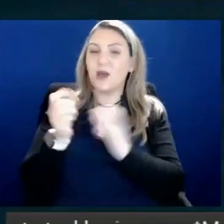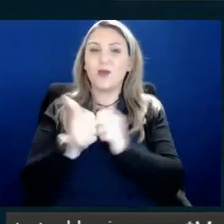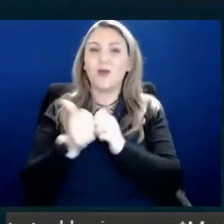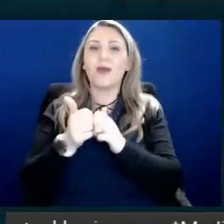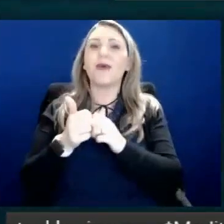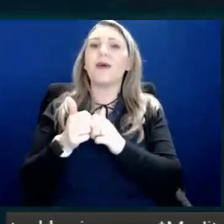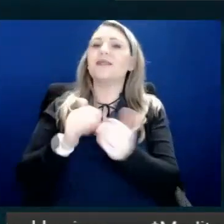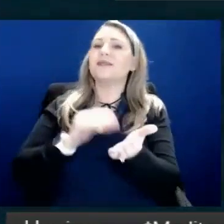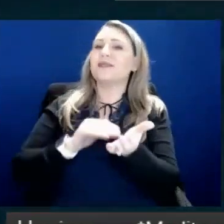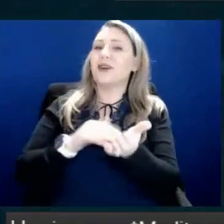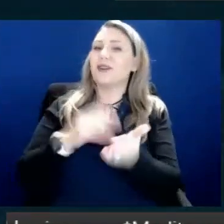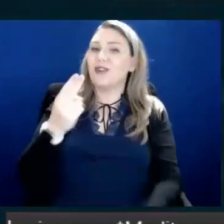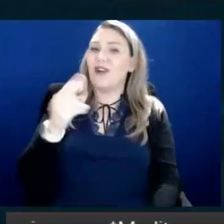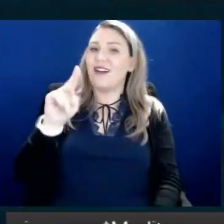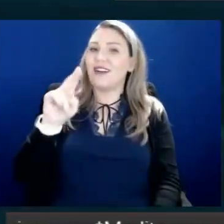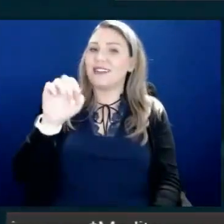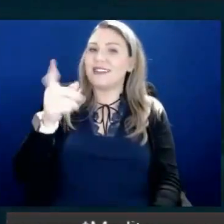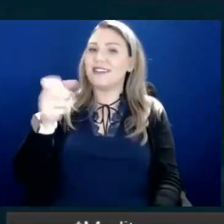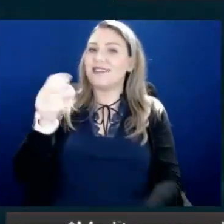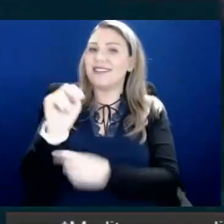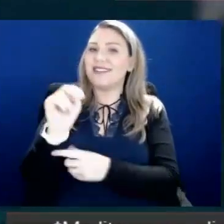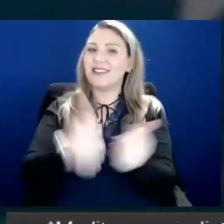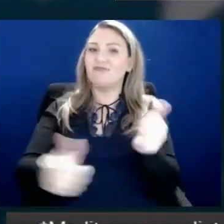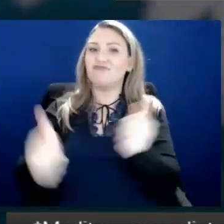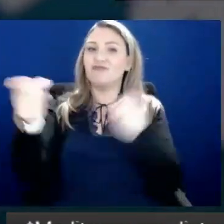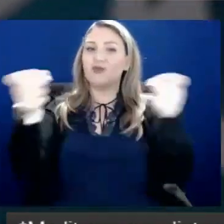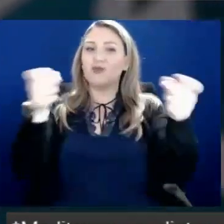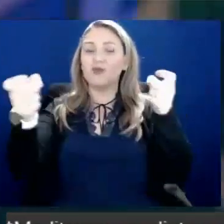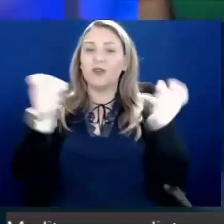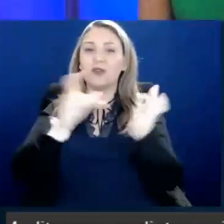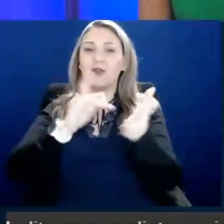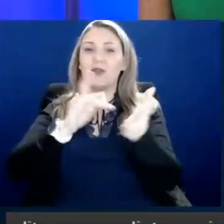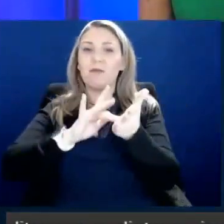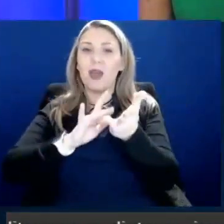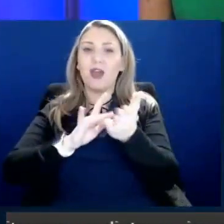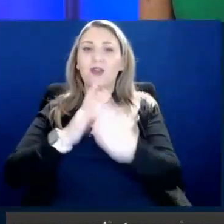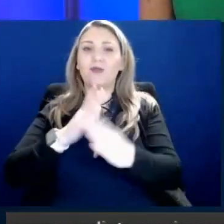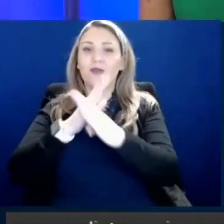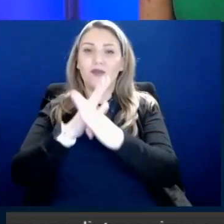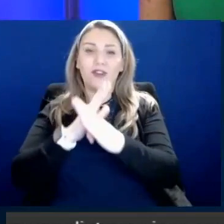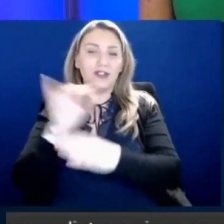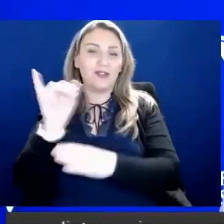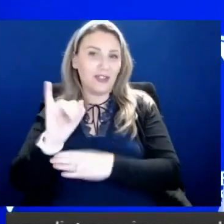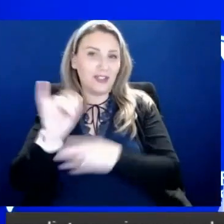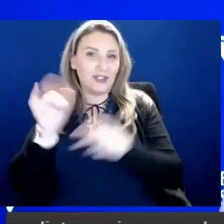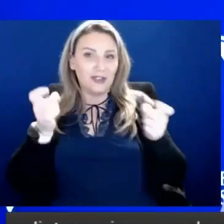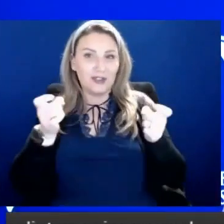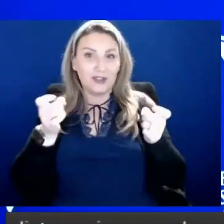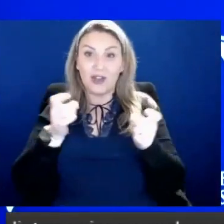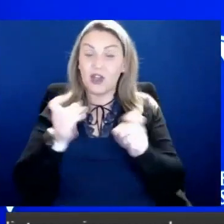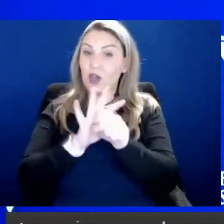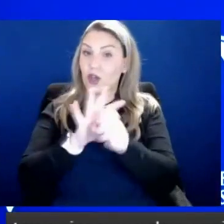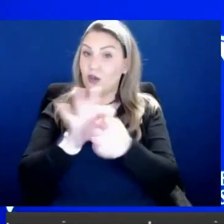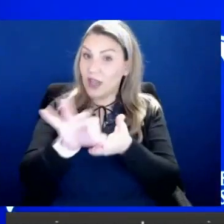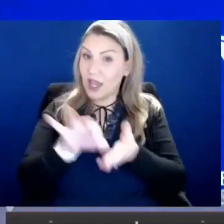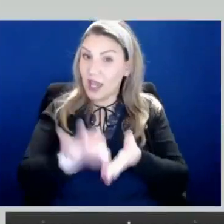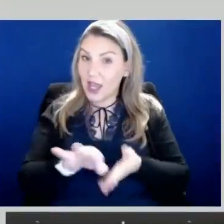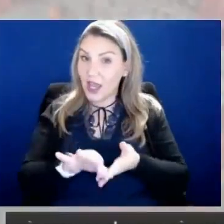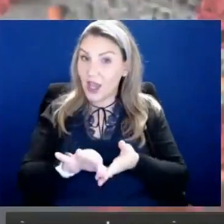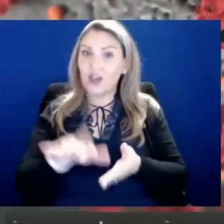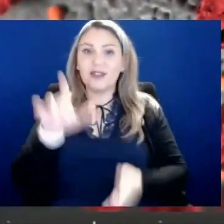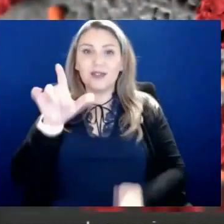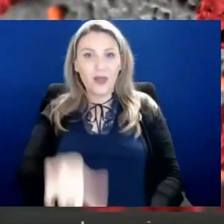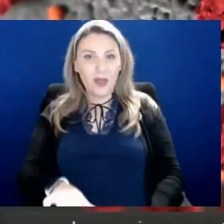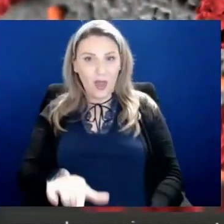Infection Prevention and Control. Good morning to you. Hi. Hi, can you update us on the COVID count? Yeah, COVID count is still low in the single digits, so